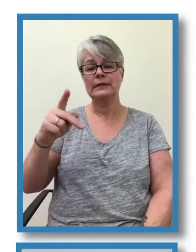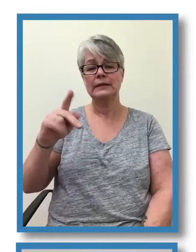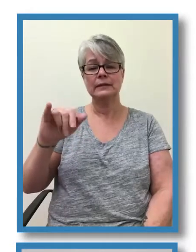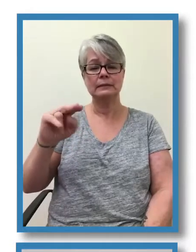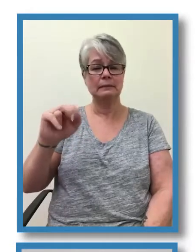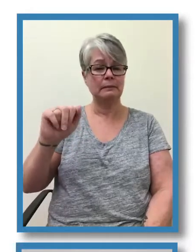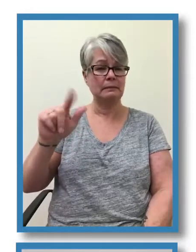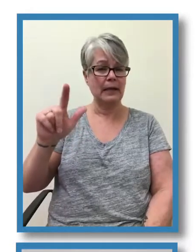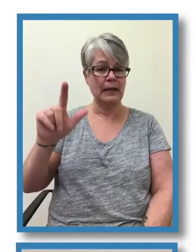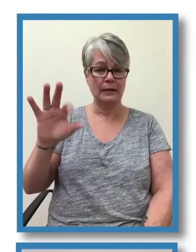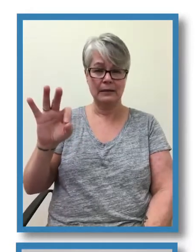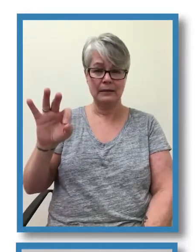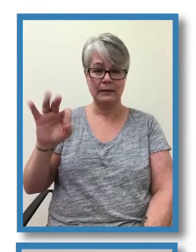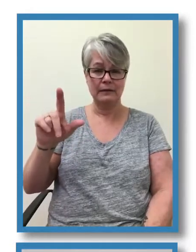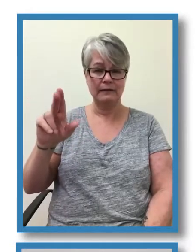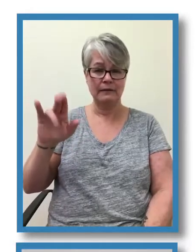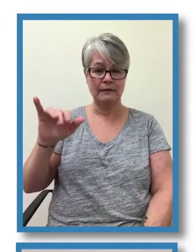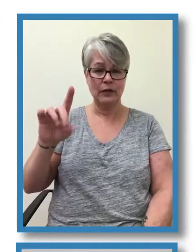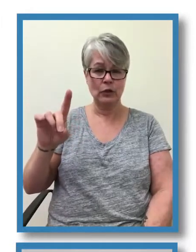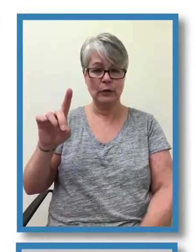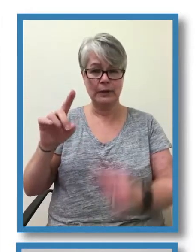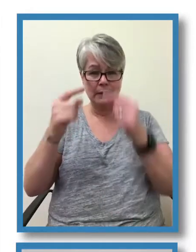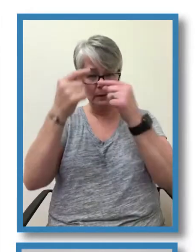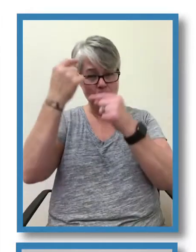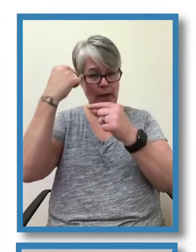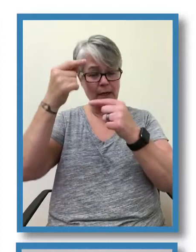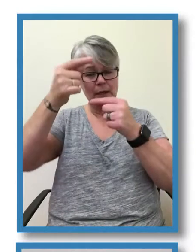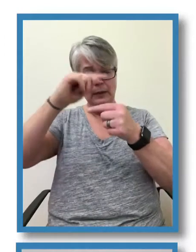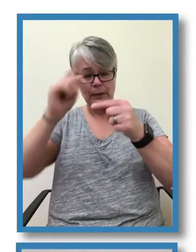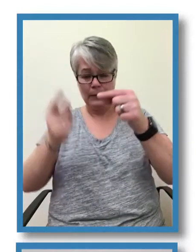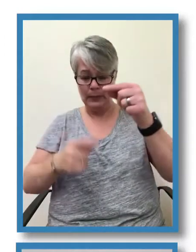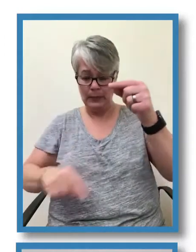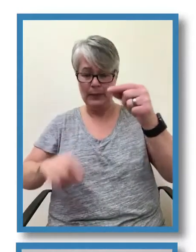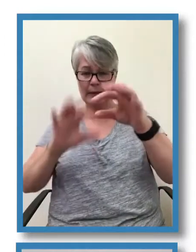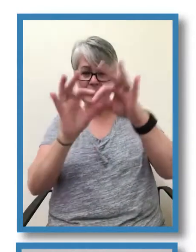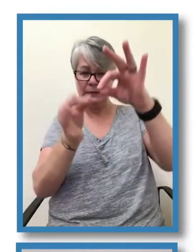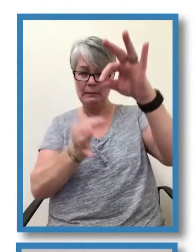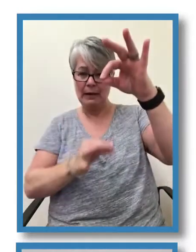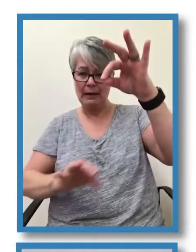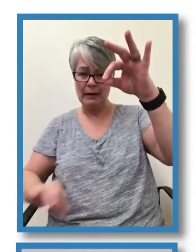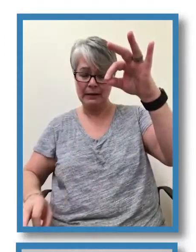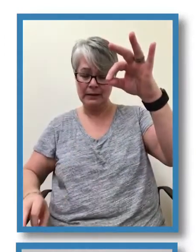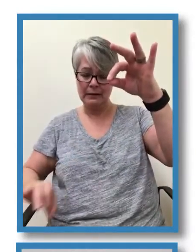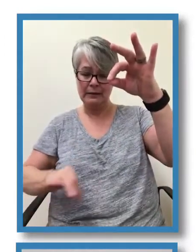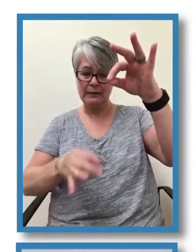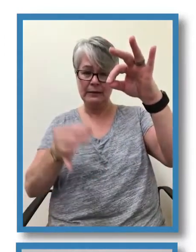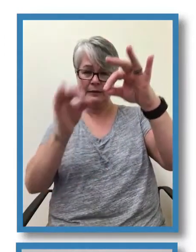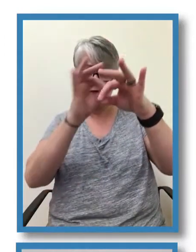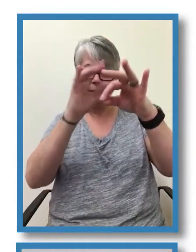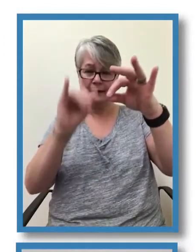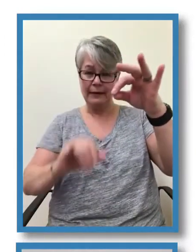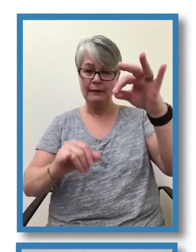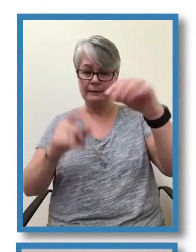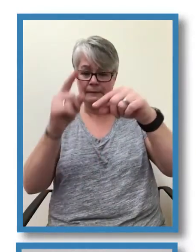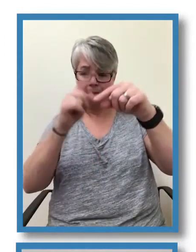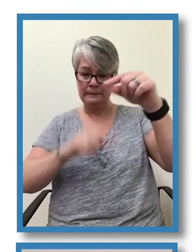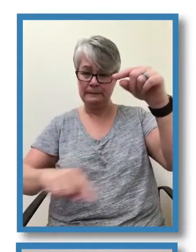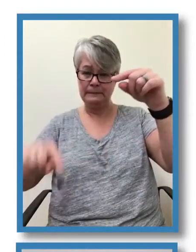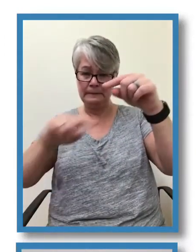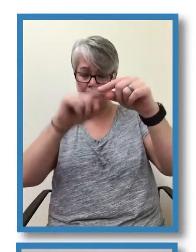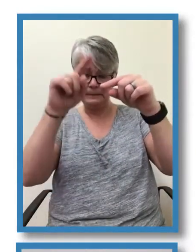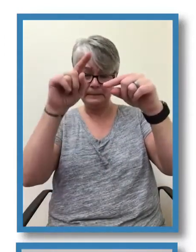brain and over the top, and is reabsorbed here. But this shows grey matter out here, white matter here, and these